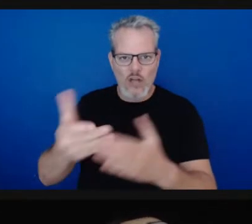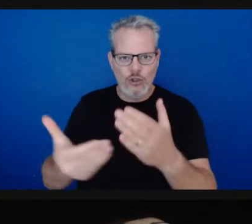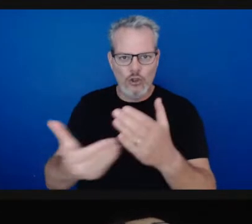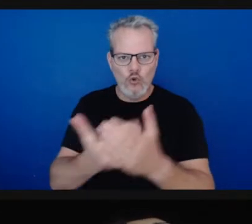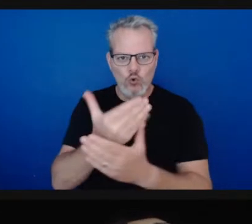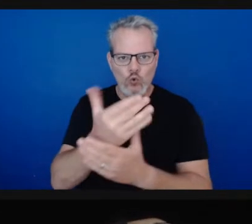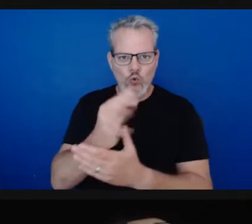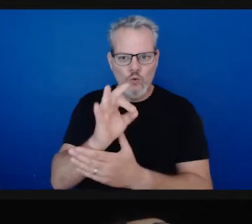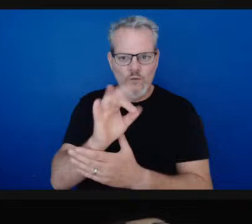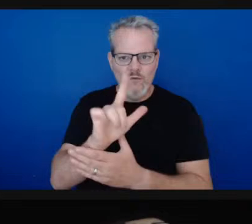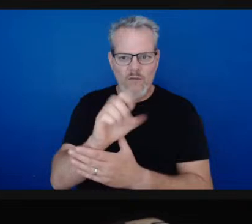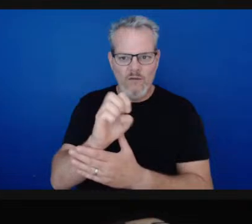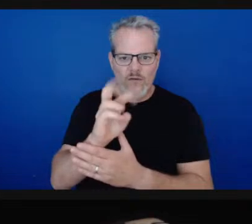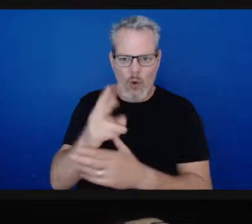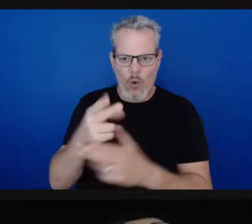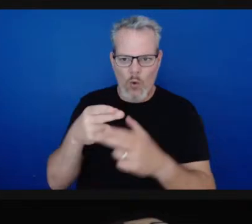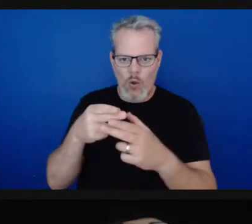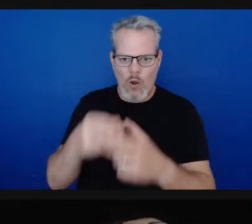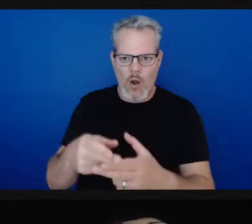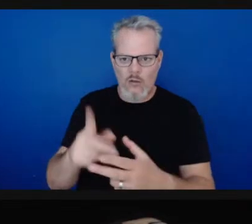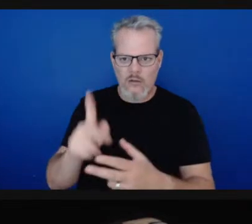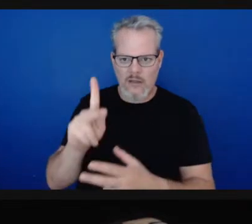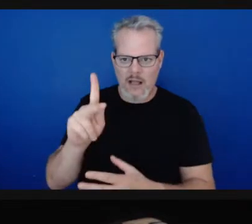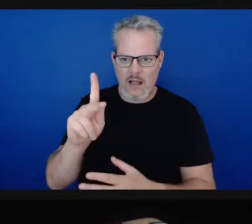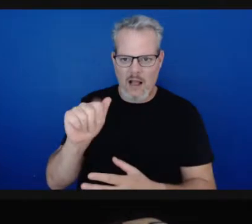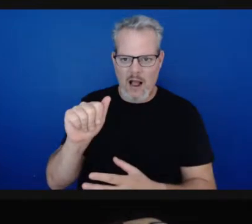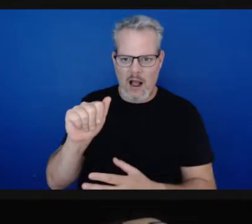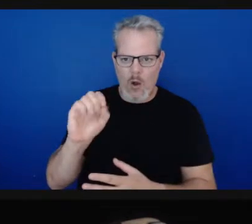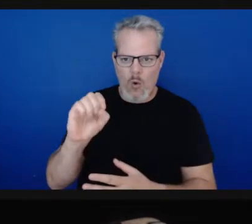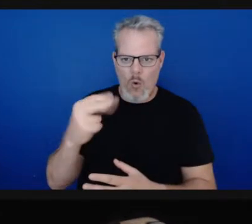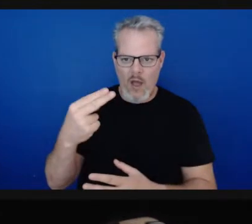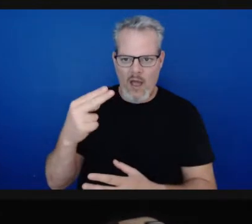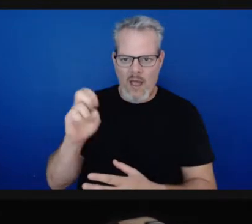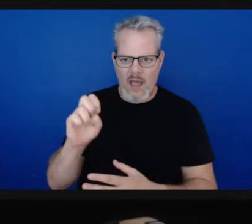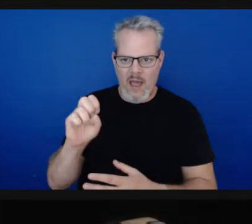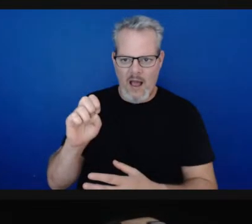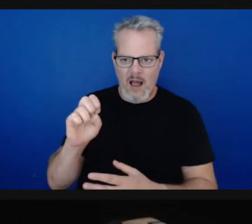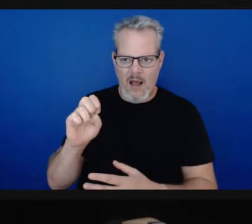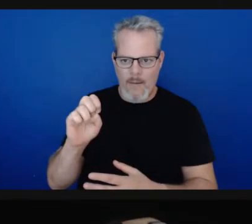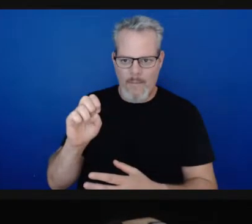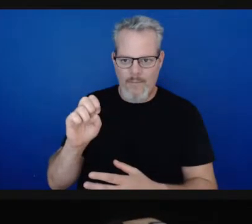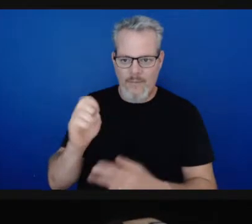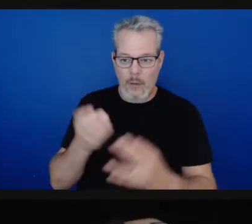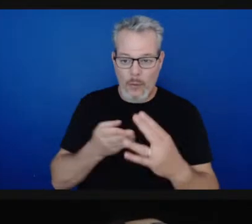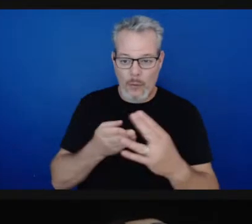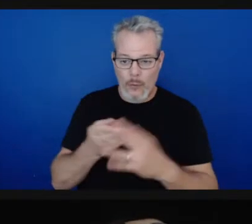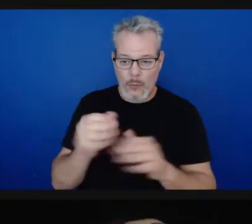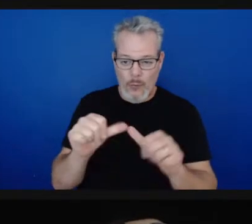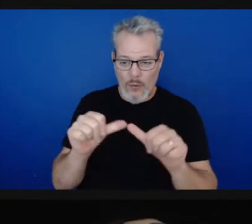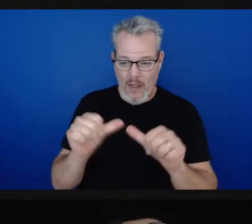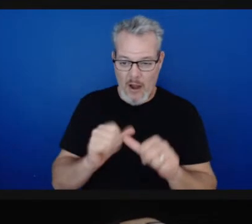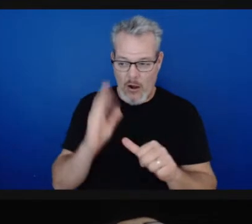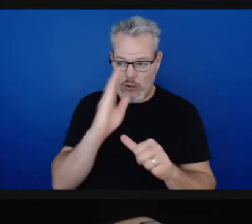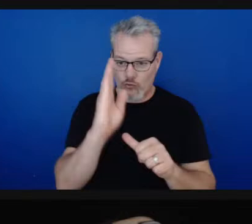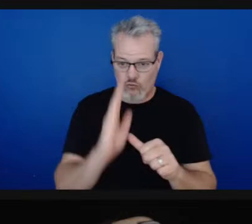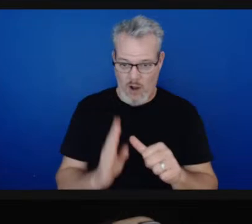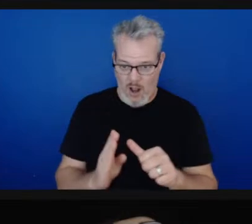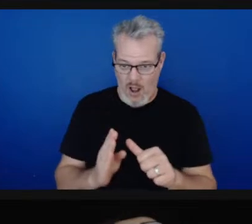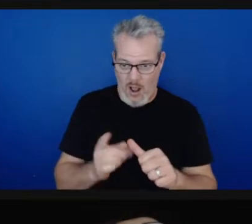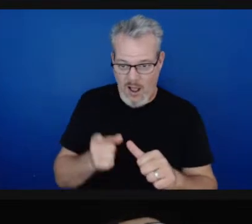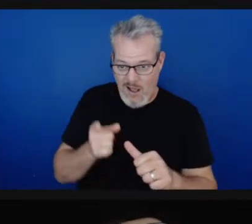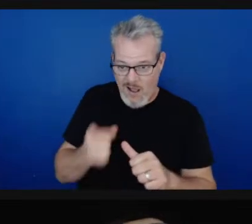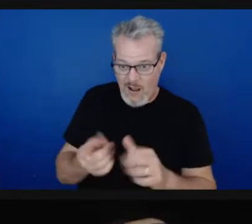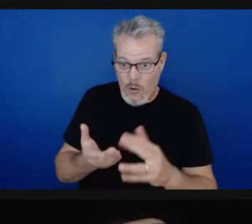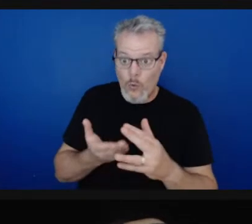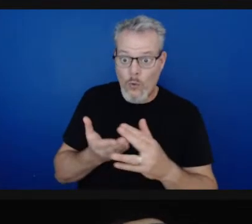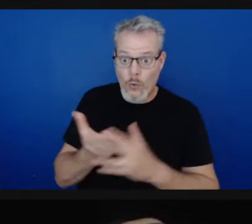the Kilauea flow that went around the north side of the rift zone, encountered a crack where it moved through the